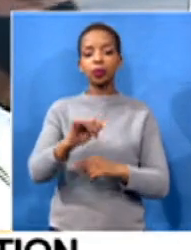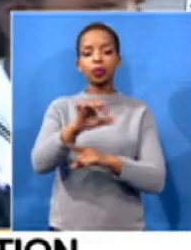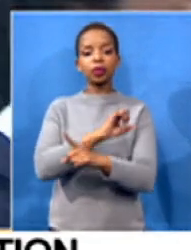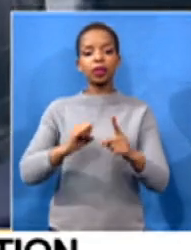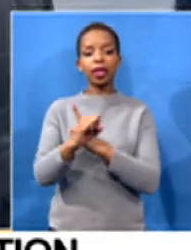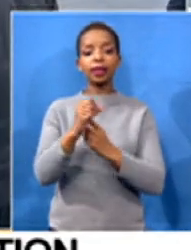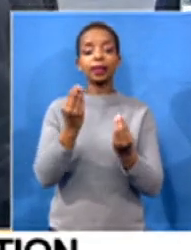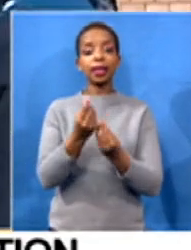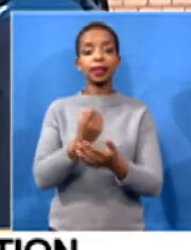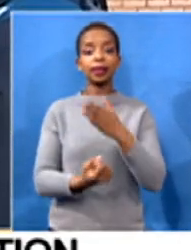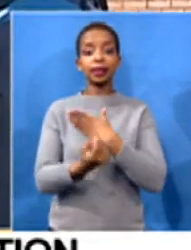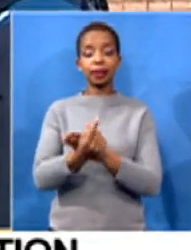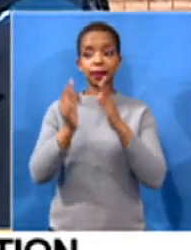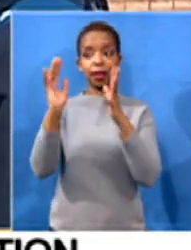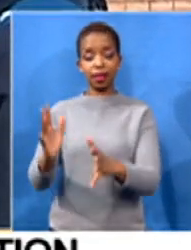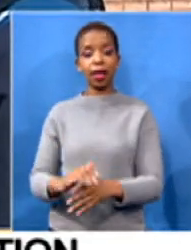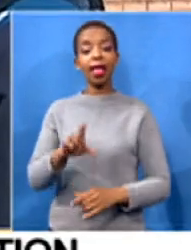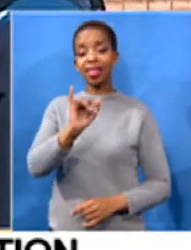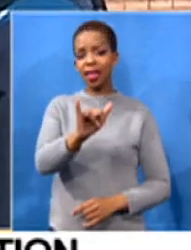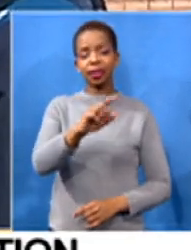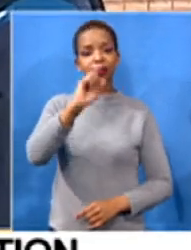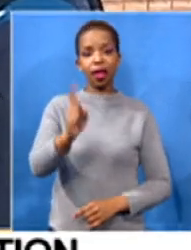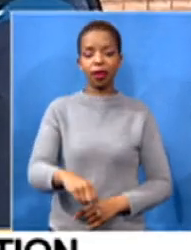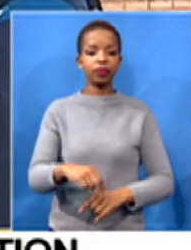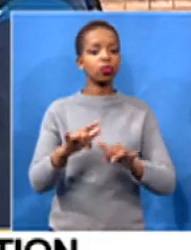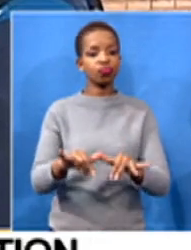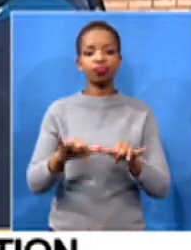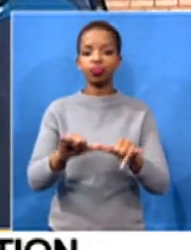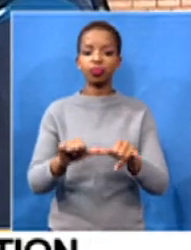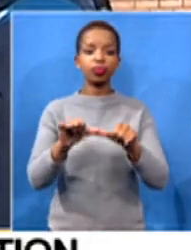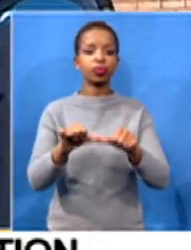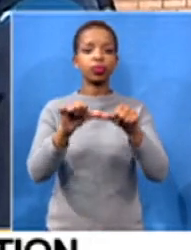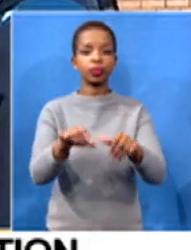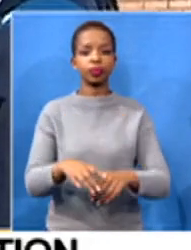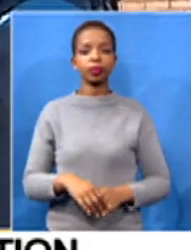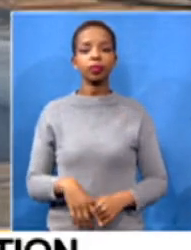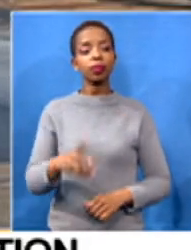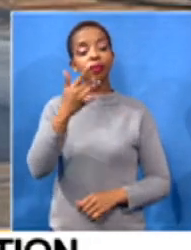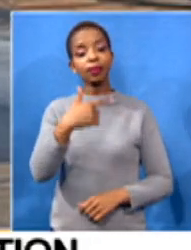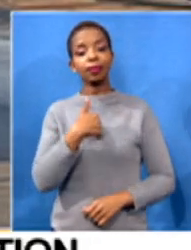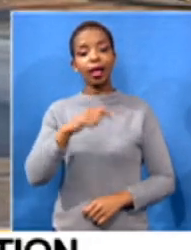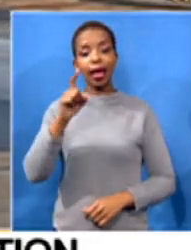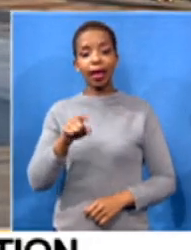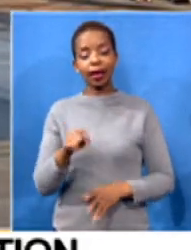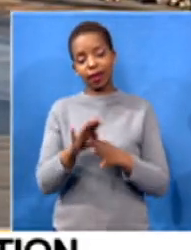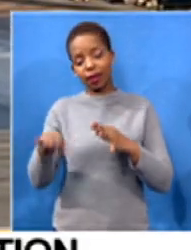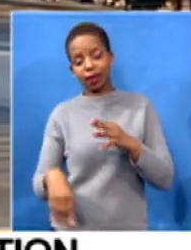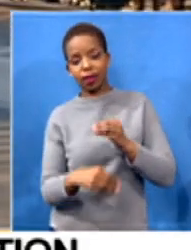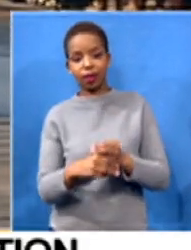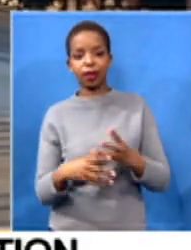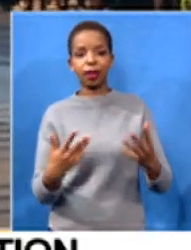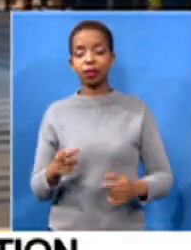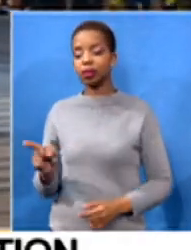really needs to rise. Now, if I could just weigh in, the professor said a few things that I really need to attend